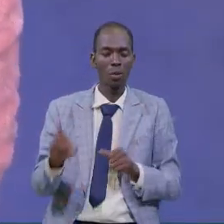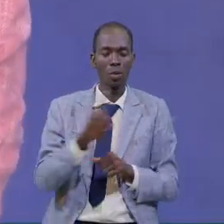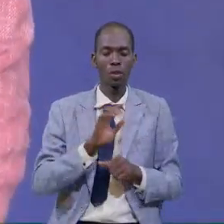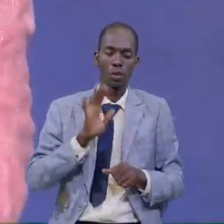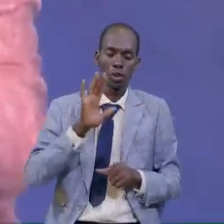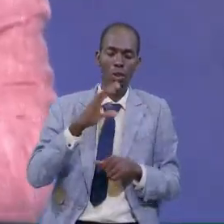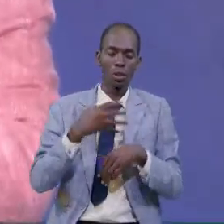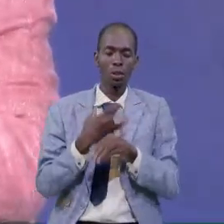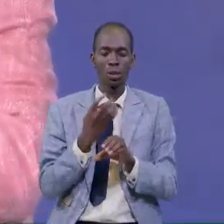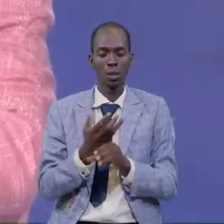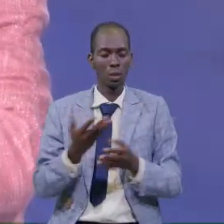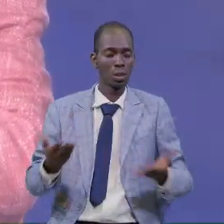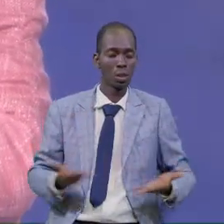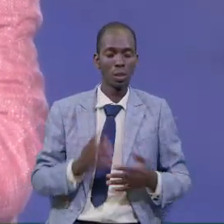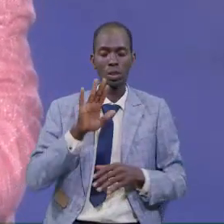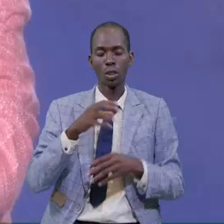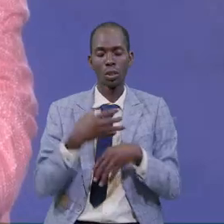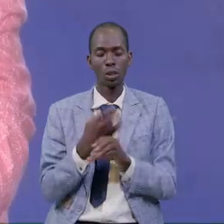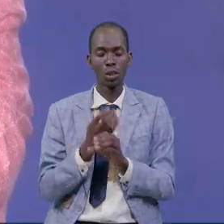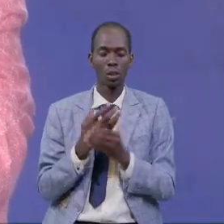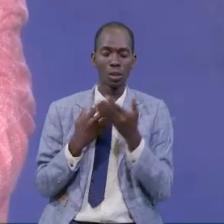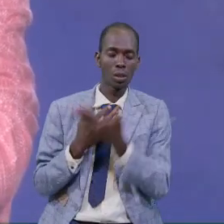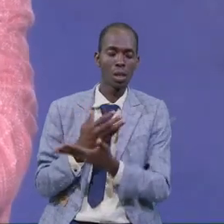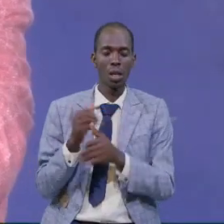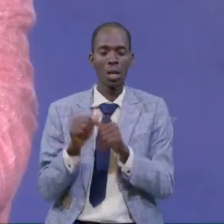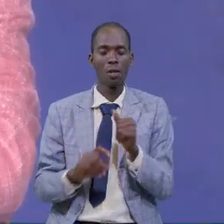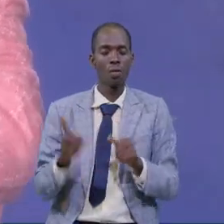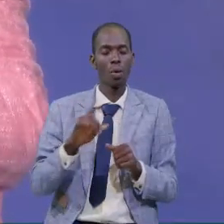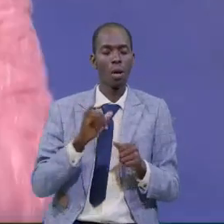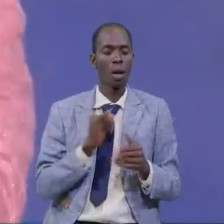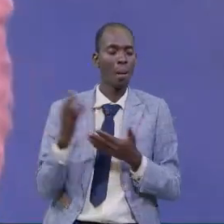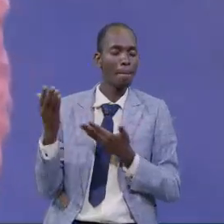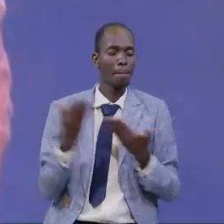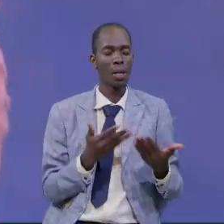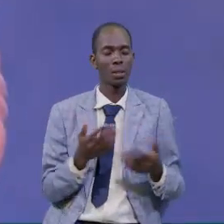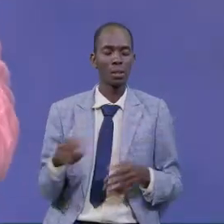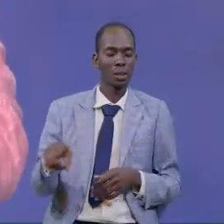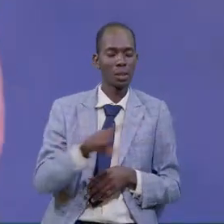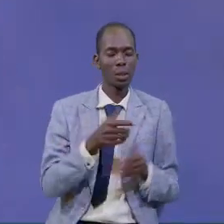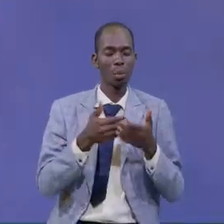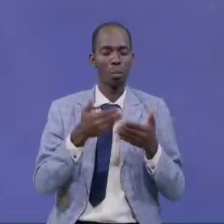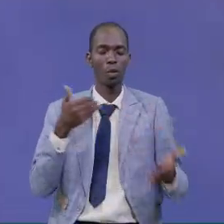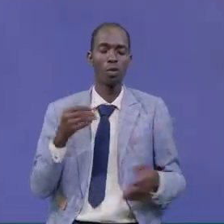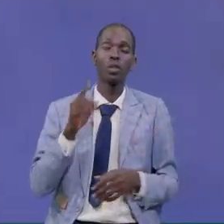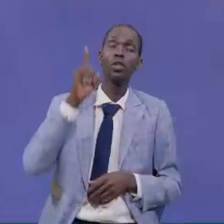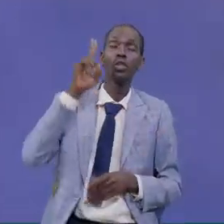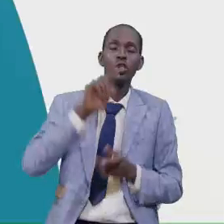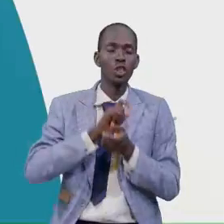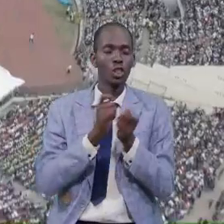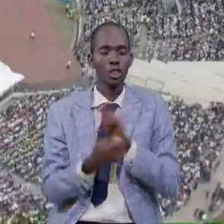here, your creation there, everywhere. I bring them before you. Change their destiny